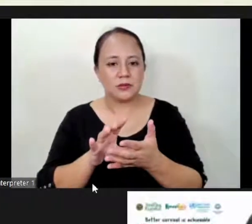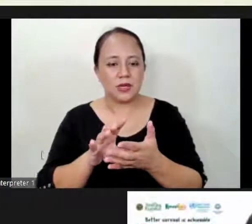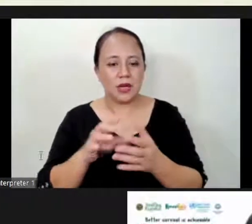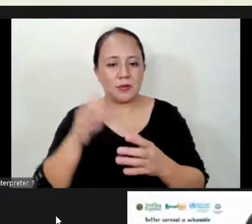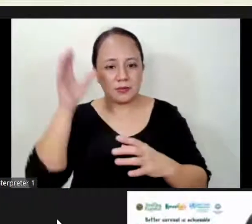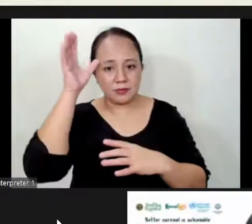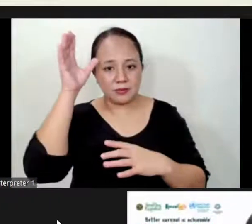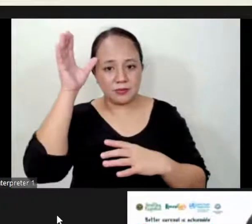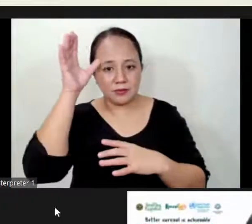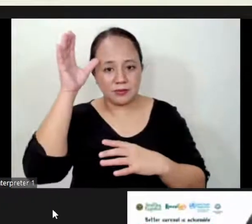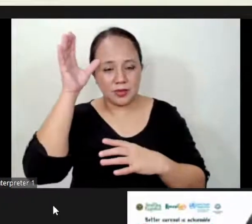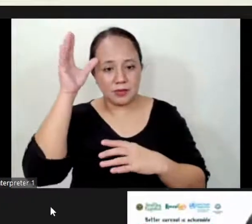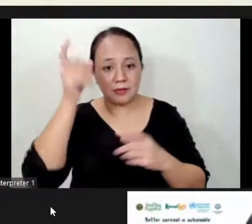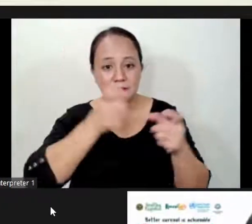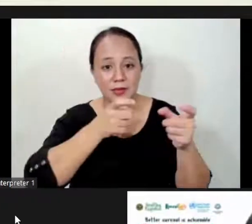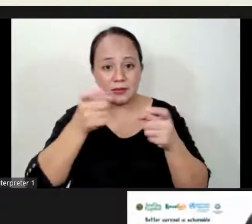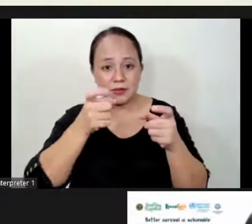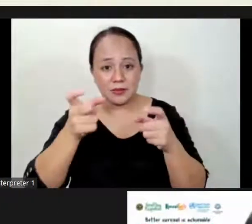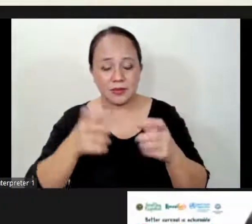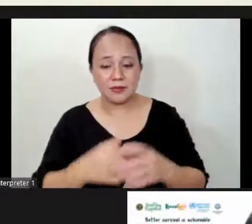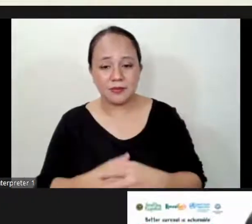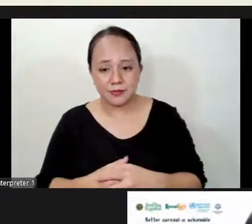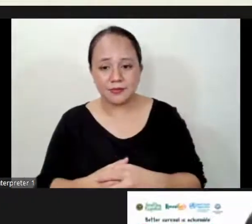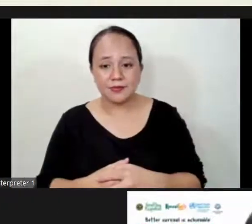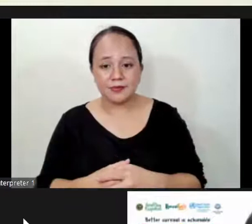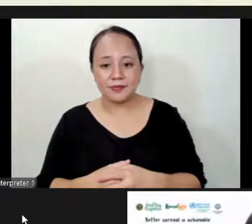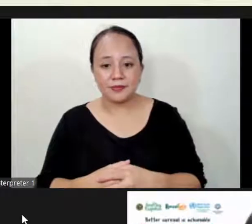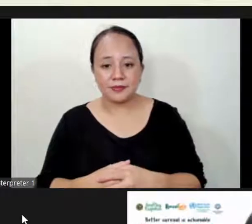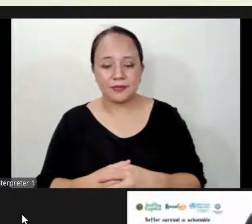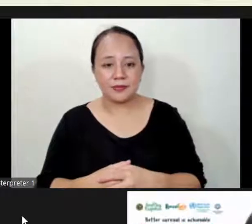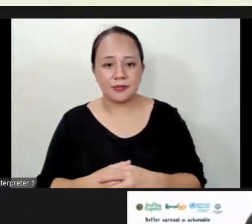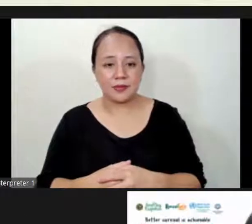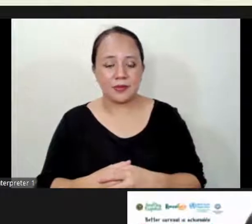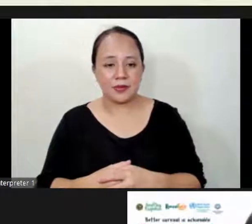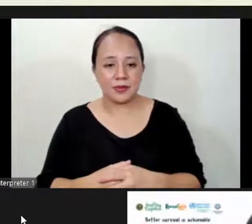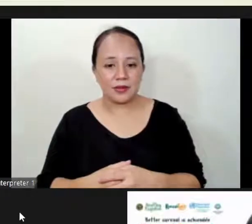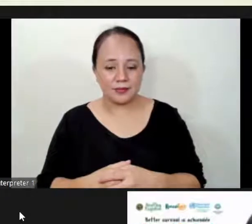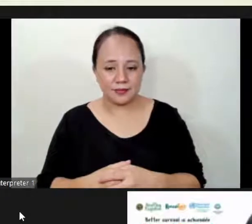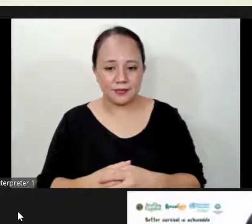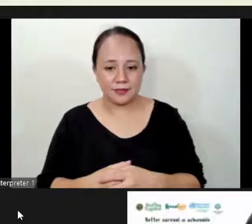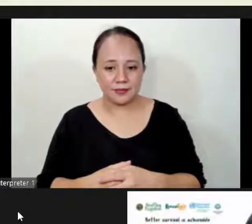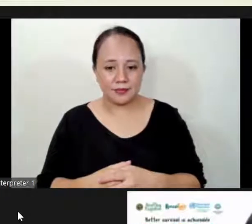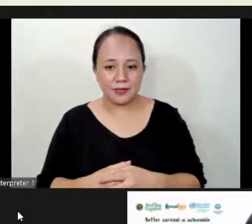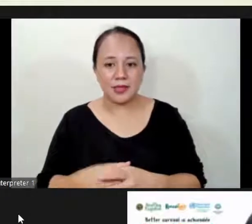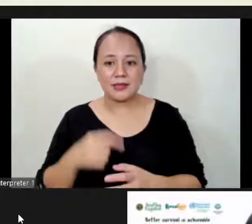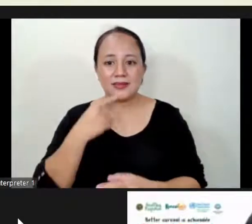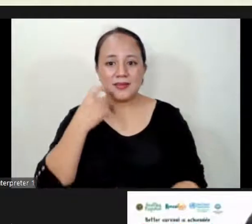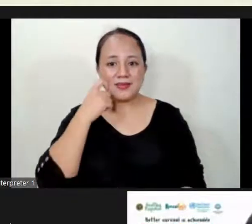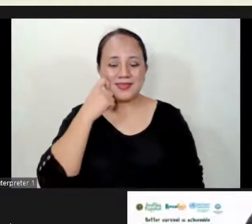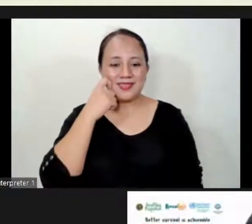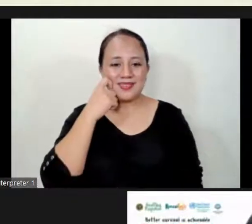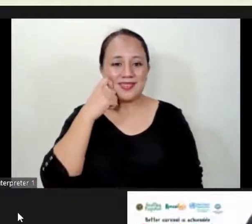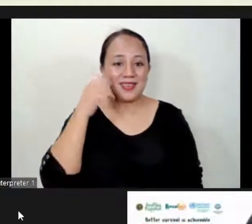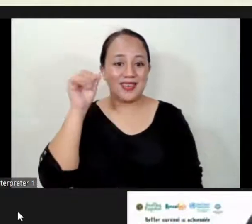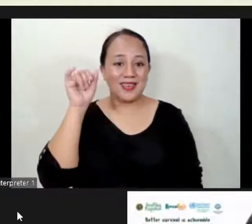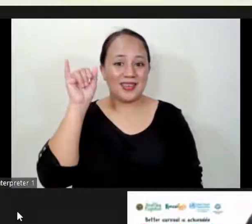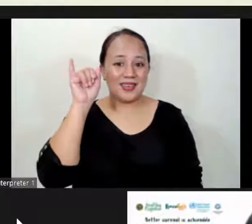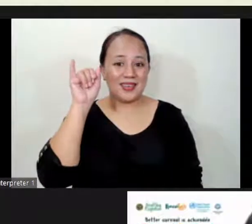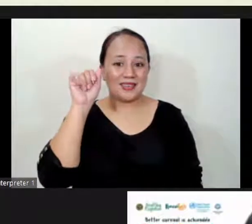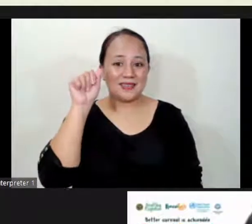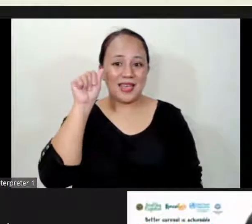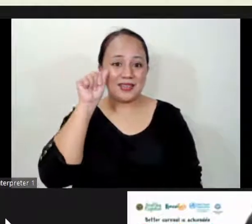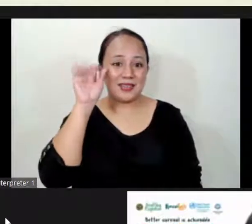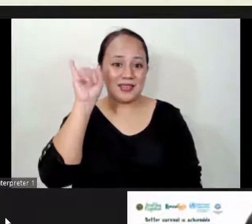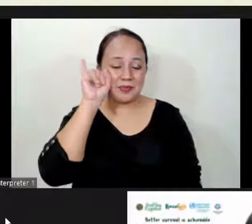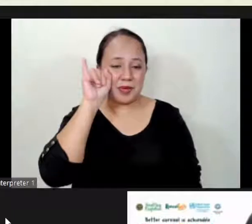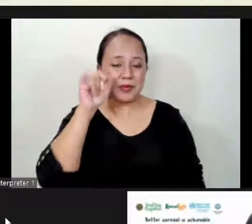cancer management. No, from the talk of Dr. Ilbawi, he emphasized